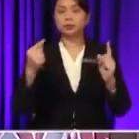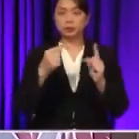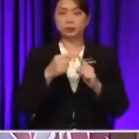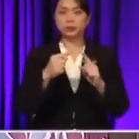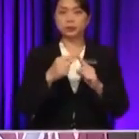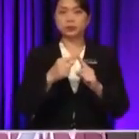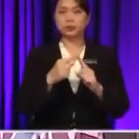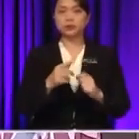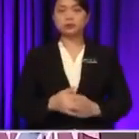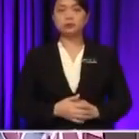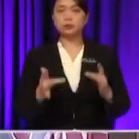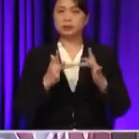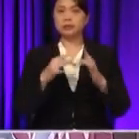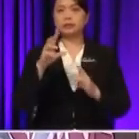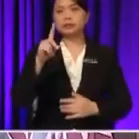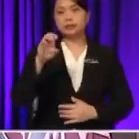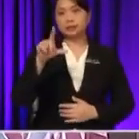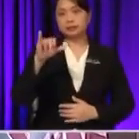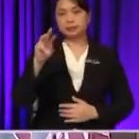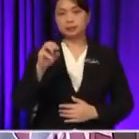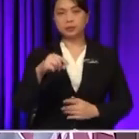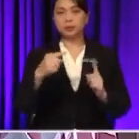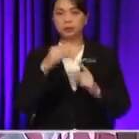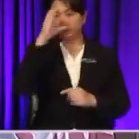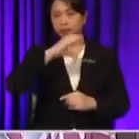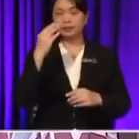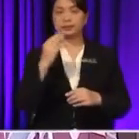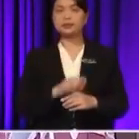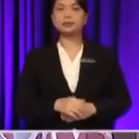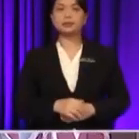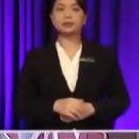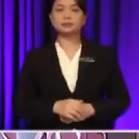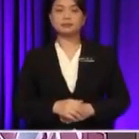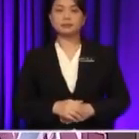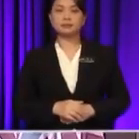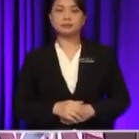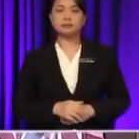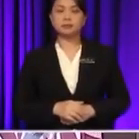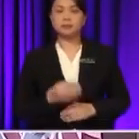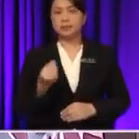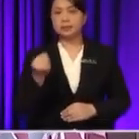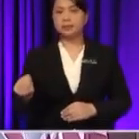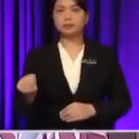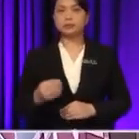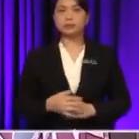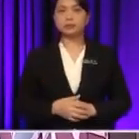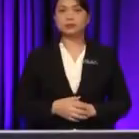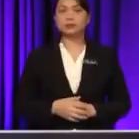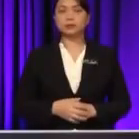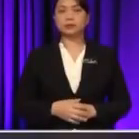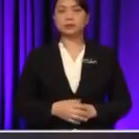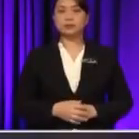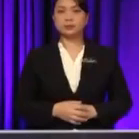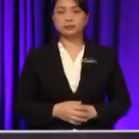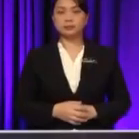Delima to access our materials and further learn about our materials from textbook. All right,